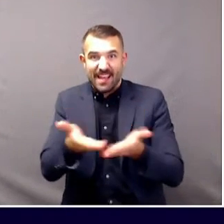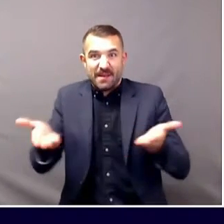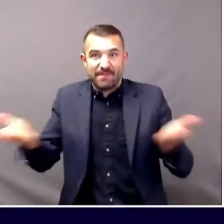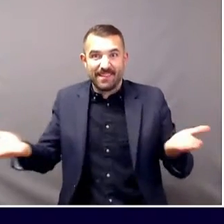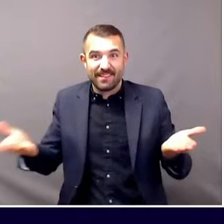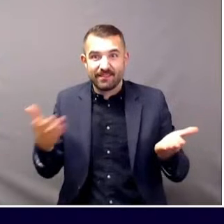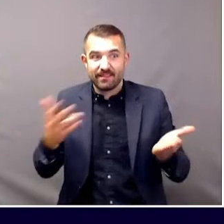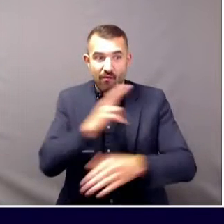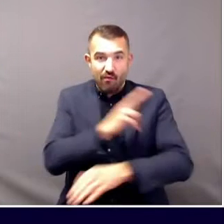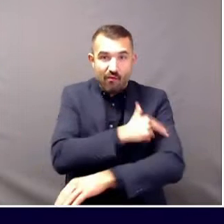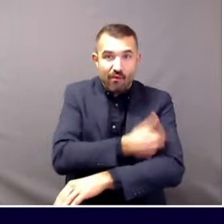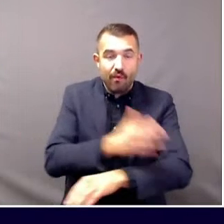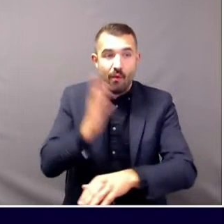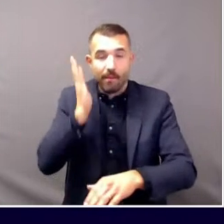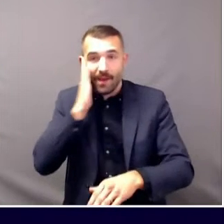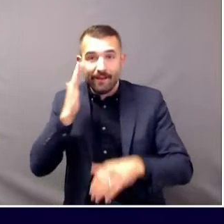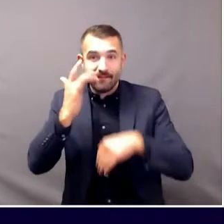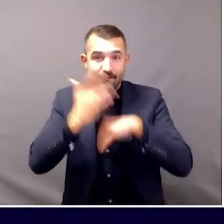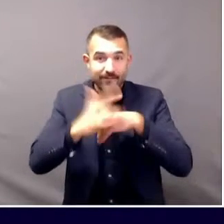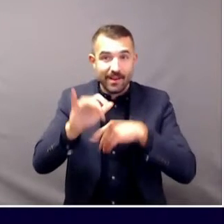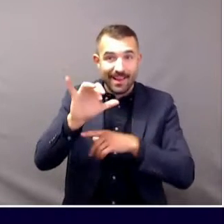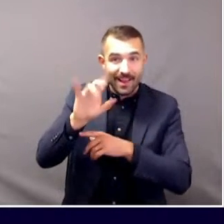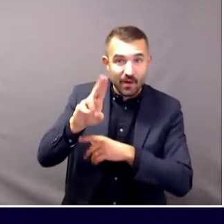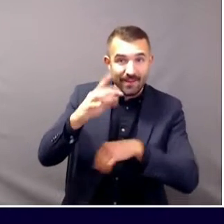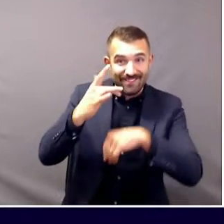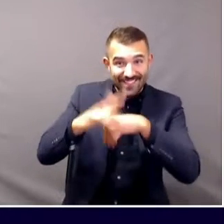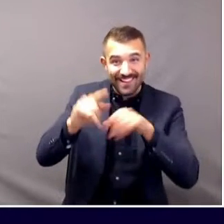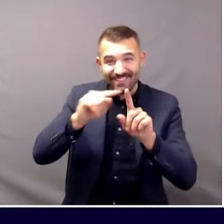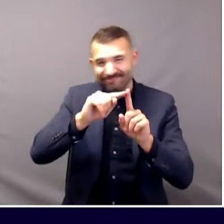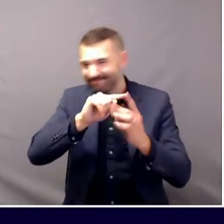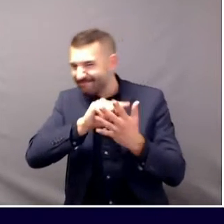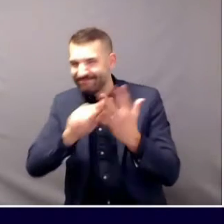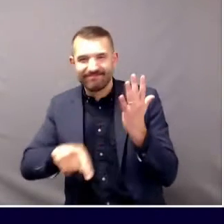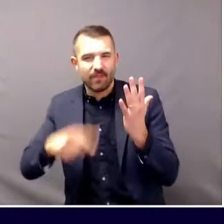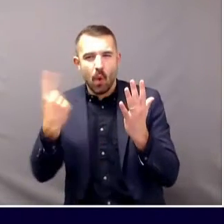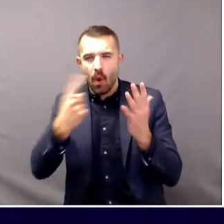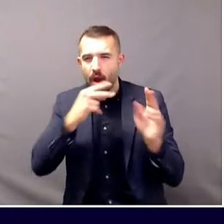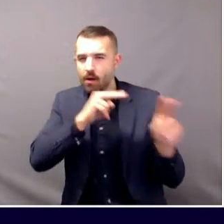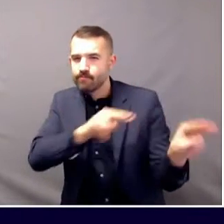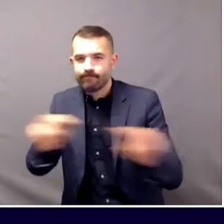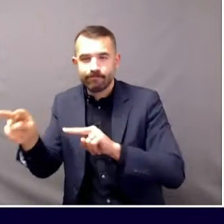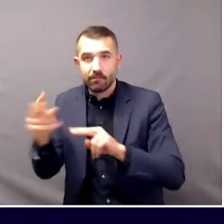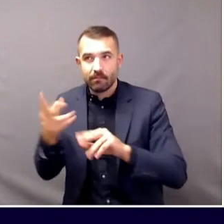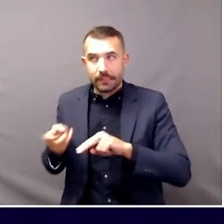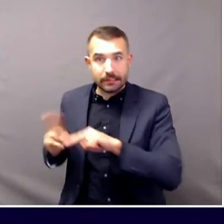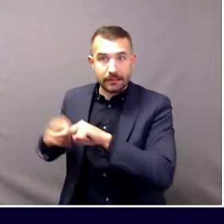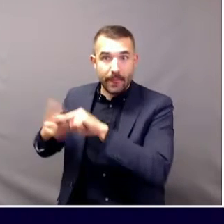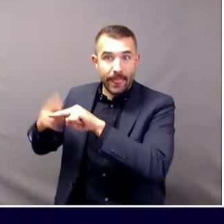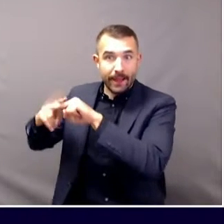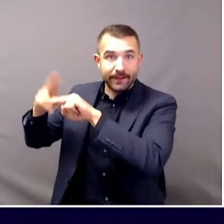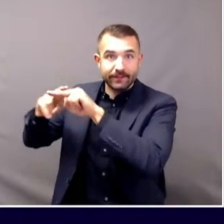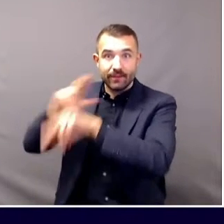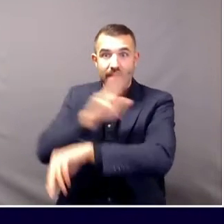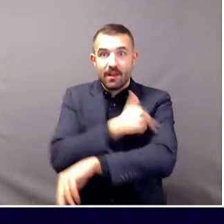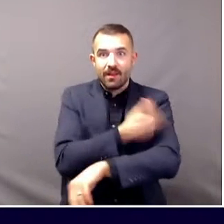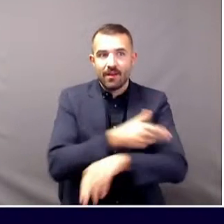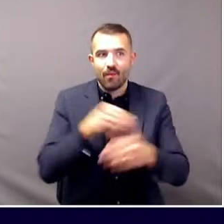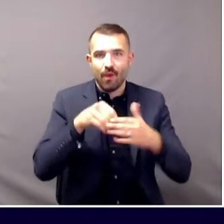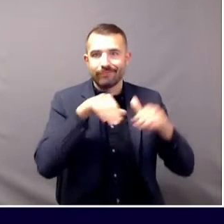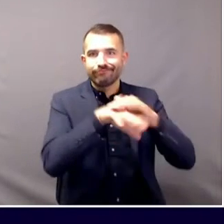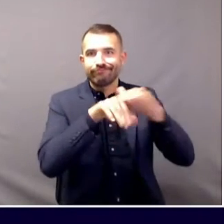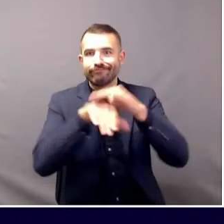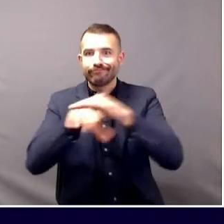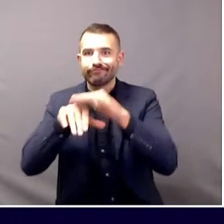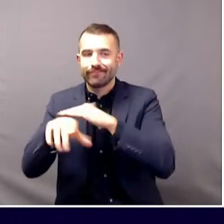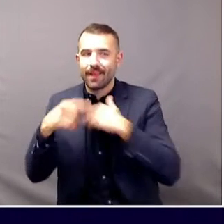With the current increase in hospitalizations, we've made sure that we are keeping even closer tabs on it. That's a concern. We don't